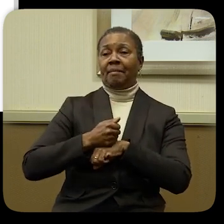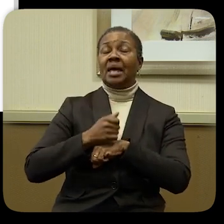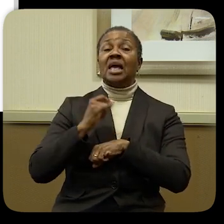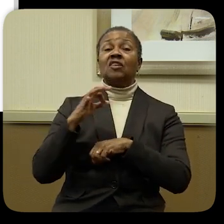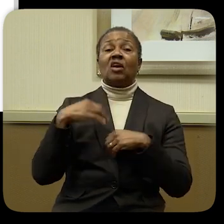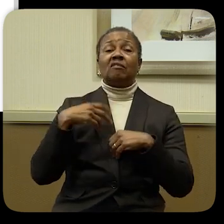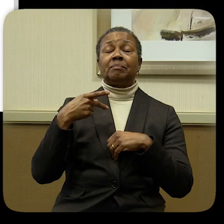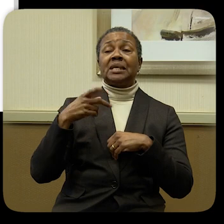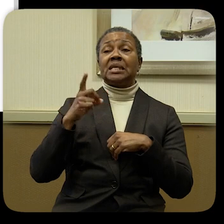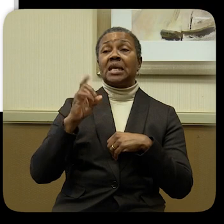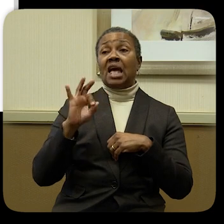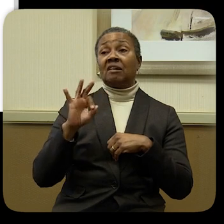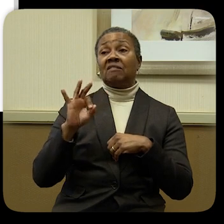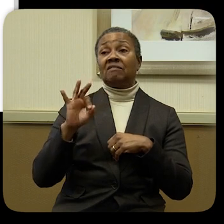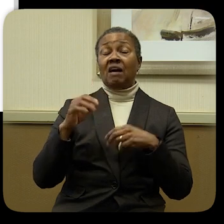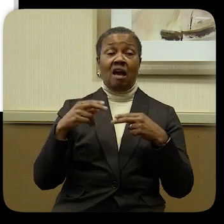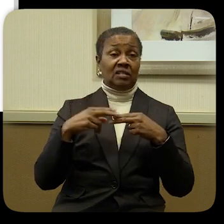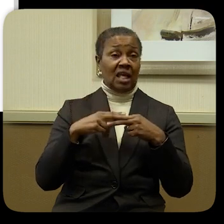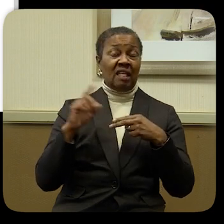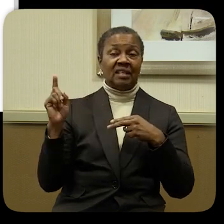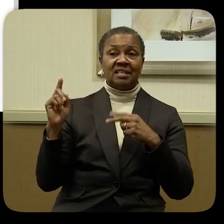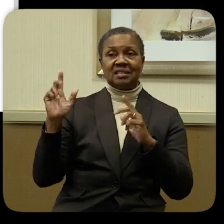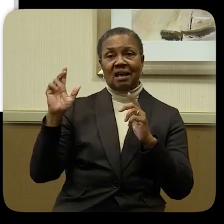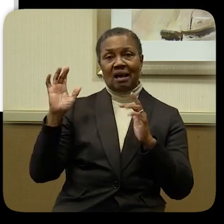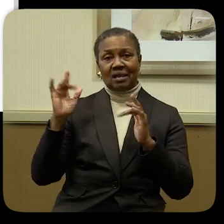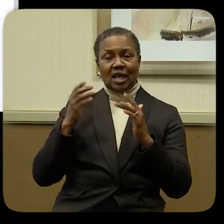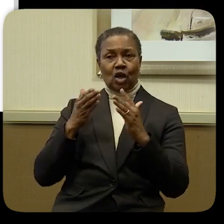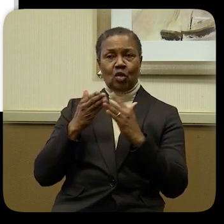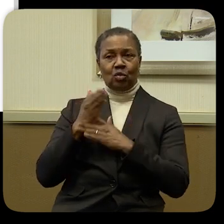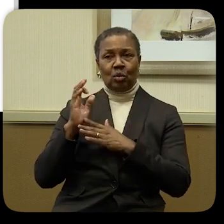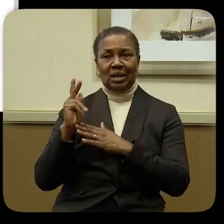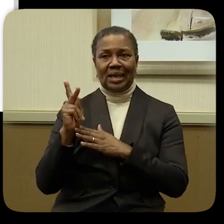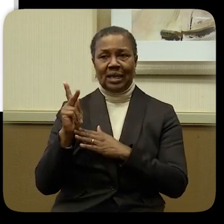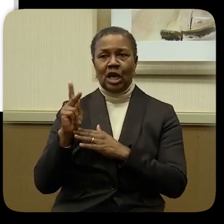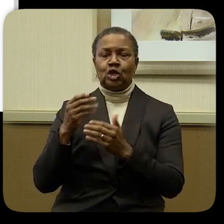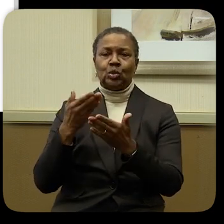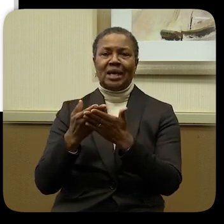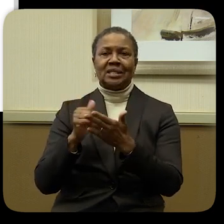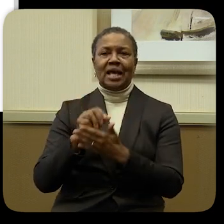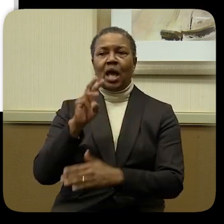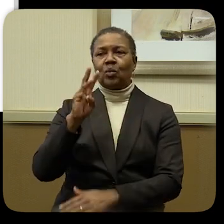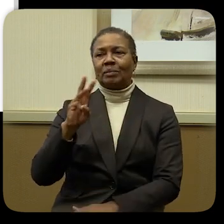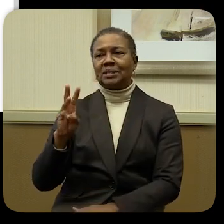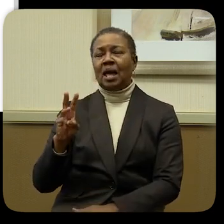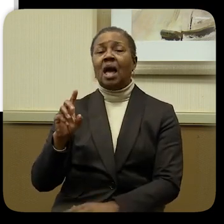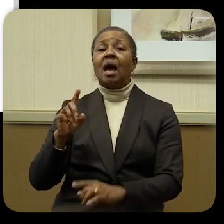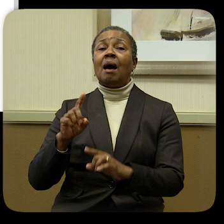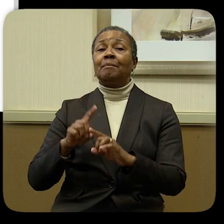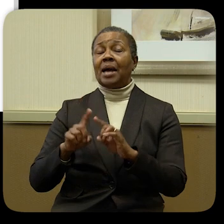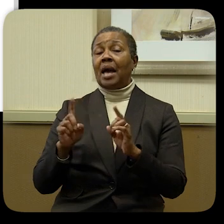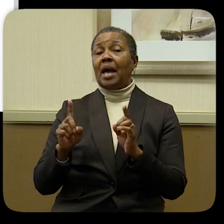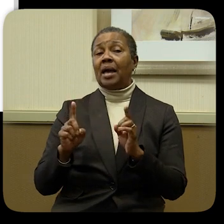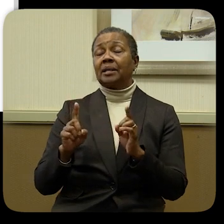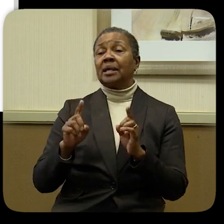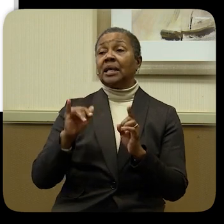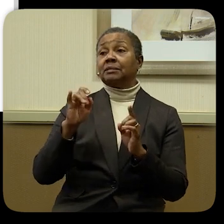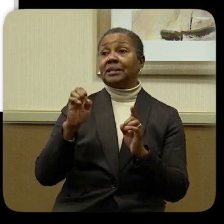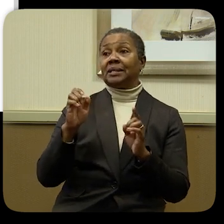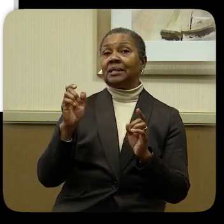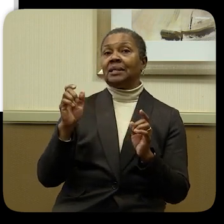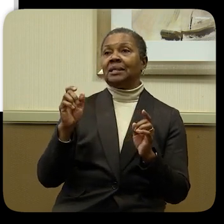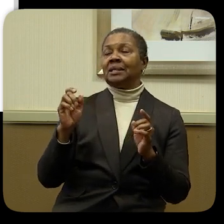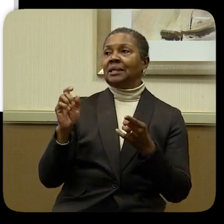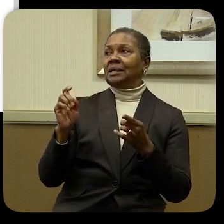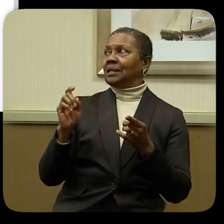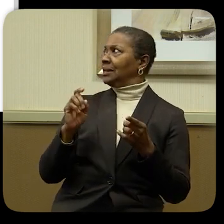if you have the PDF of the slides, this is a click-through link to get to that website. But again, if you forget, ISB transgender is